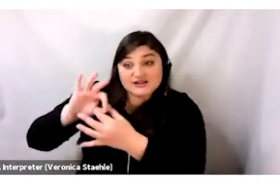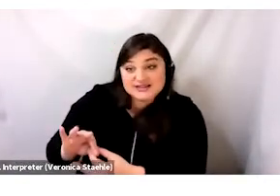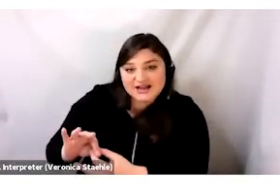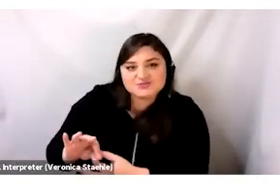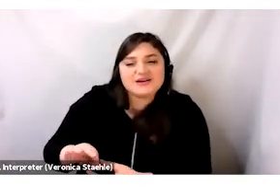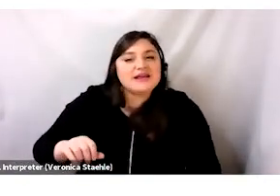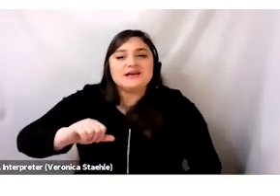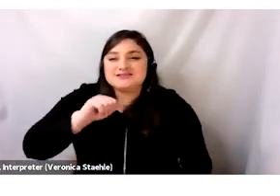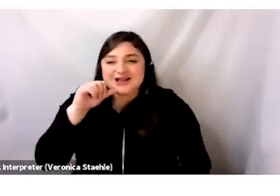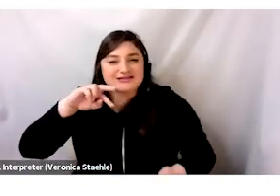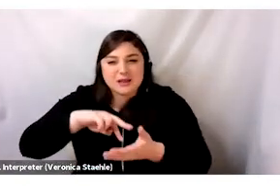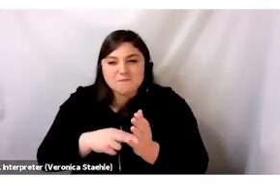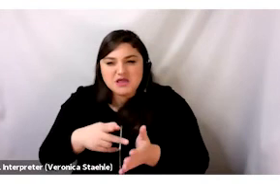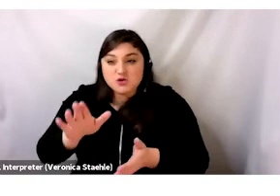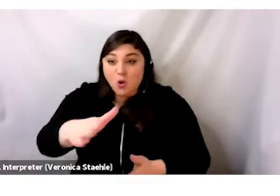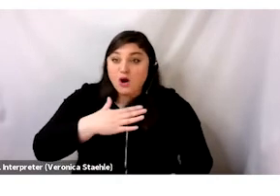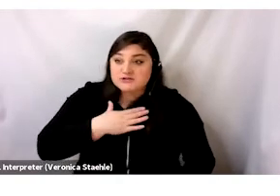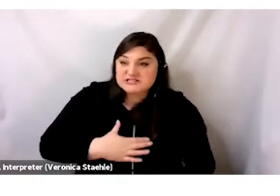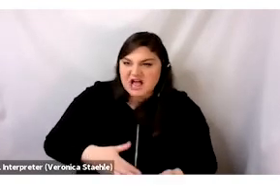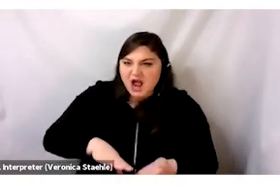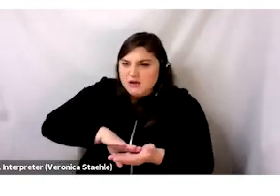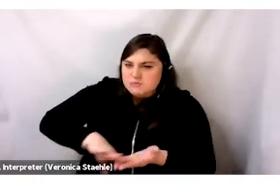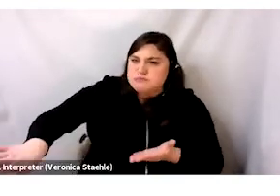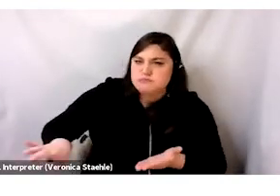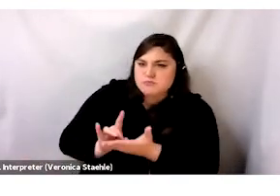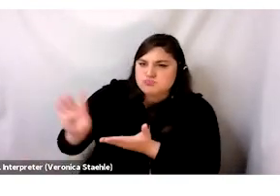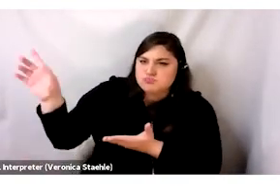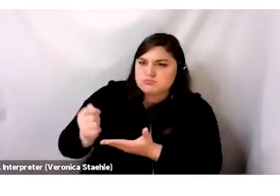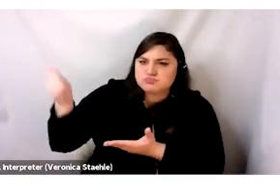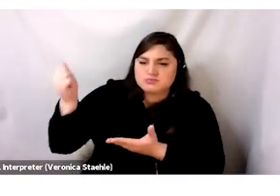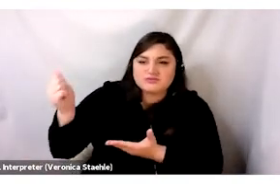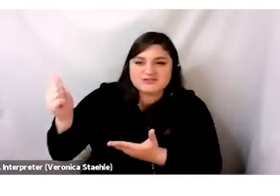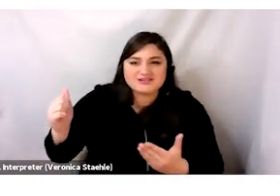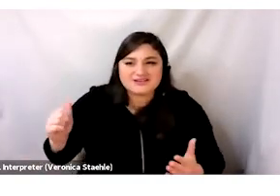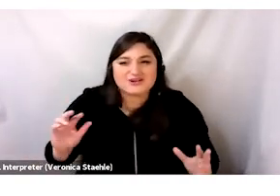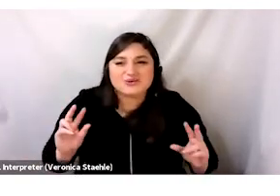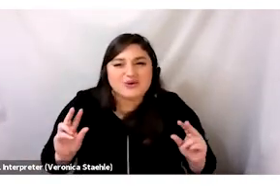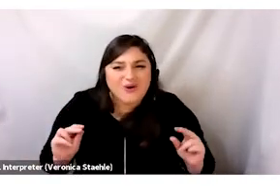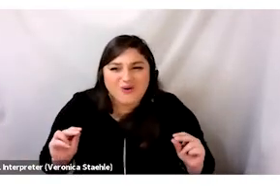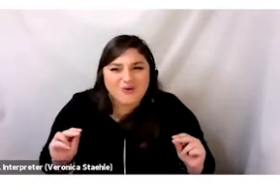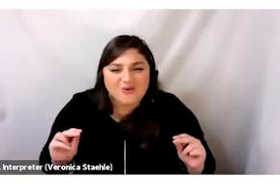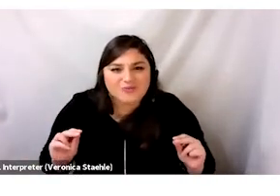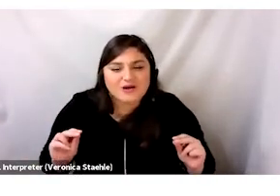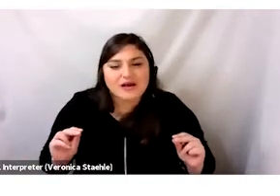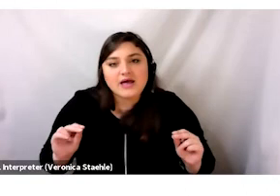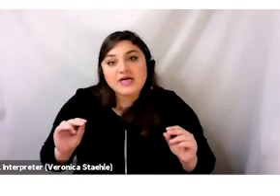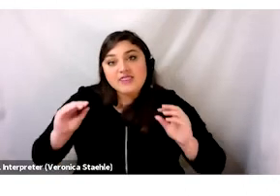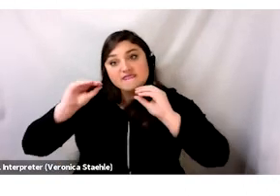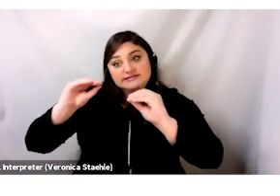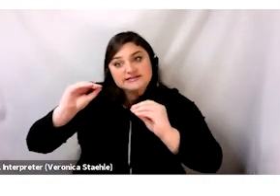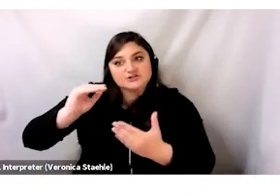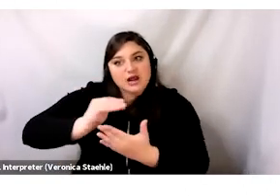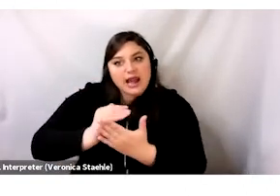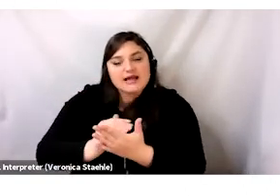is not about getting rid of your desires. And I think that the teaching is to